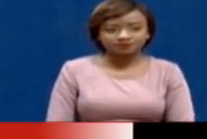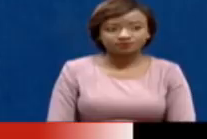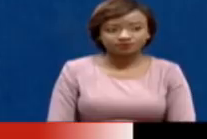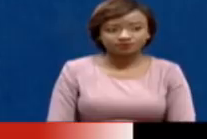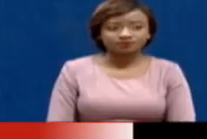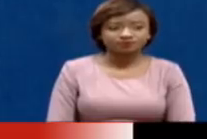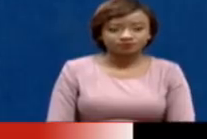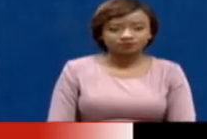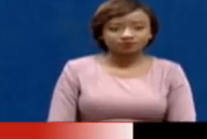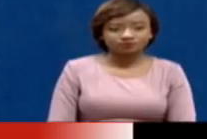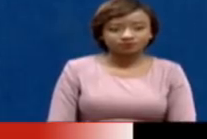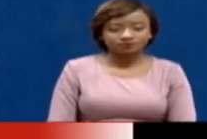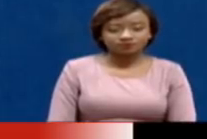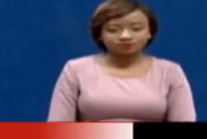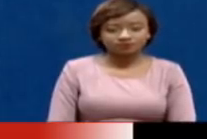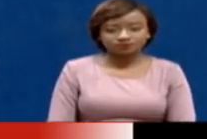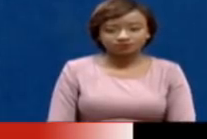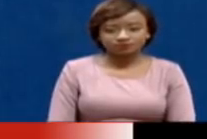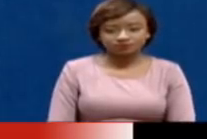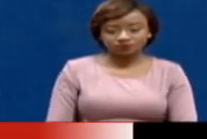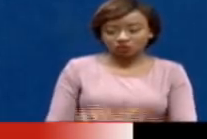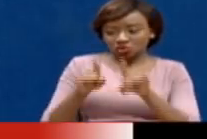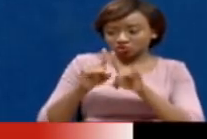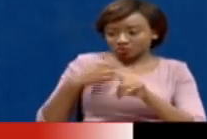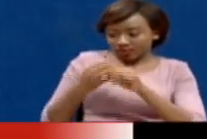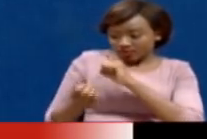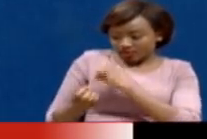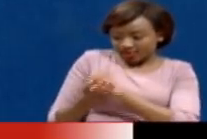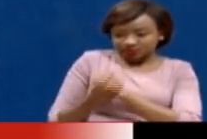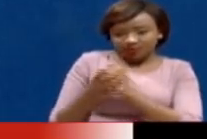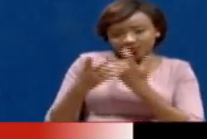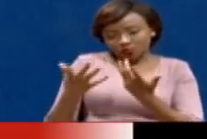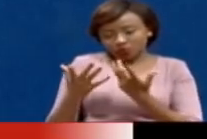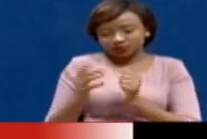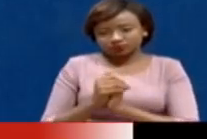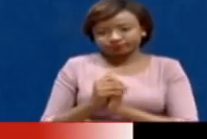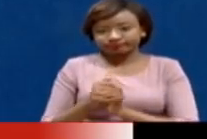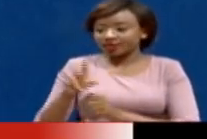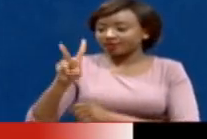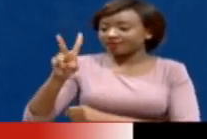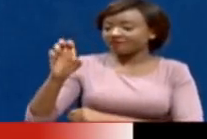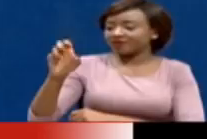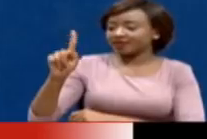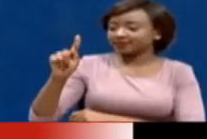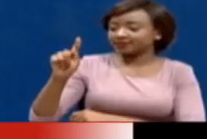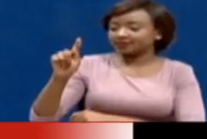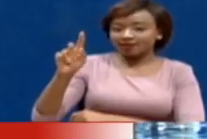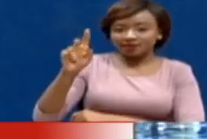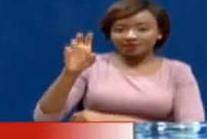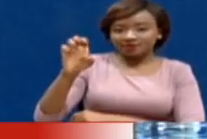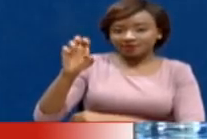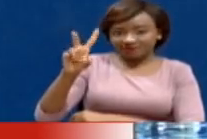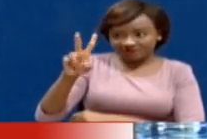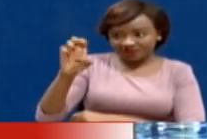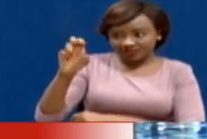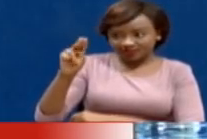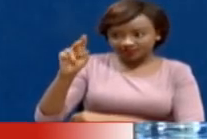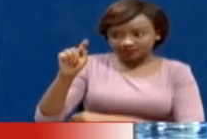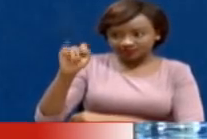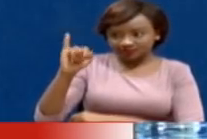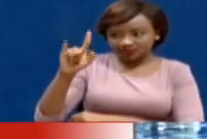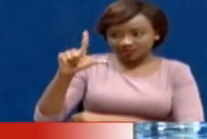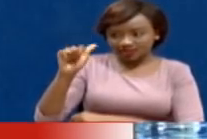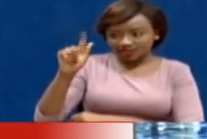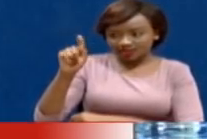Thank you, Trevor, for that question. Let me start by explaining to Kenyans what a ventilator is. A ventilator is basically an intelligent